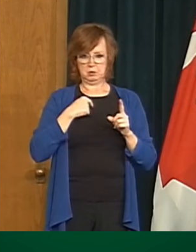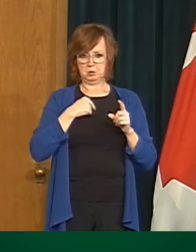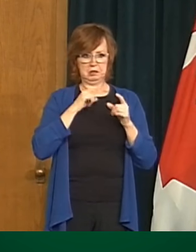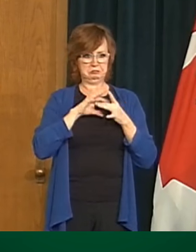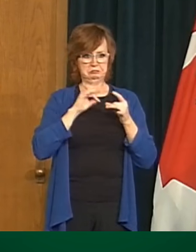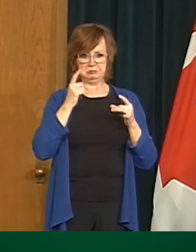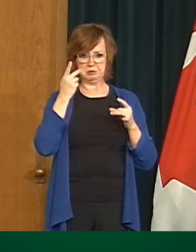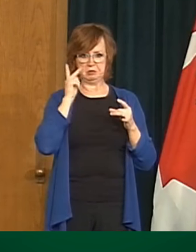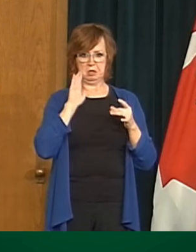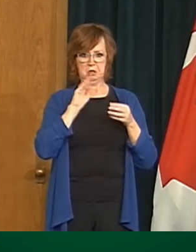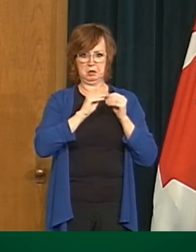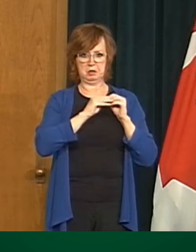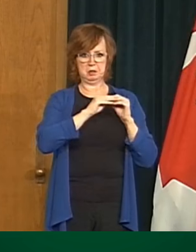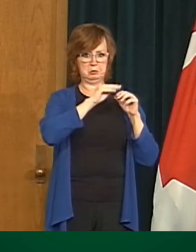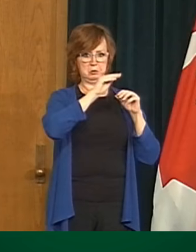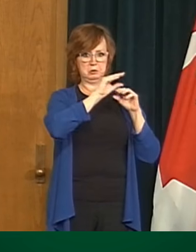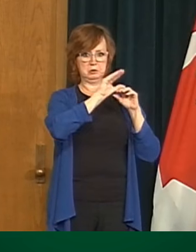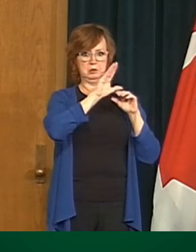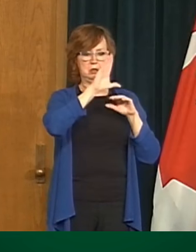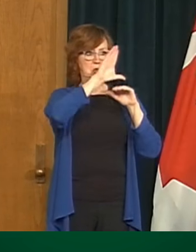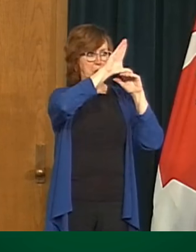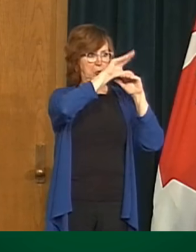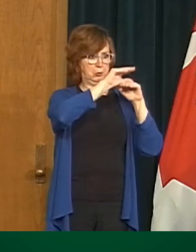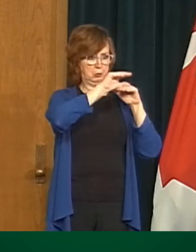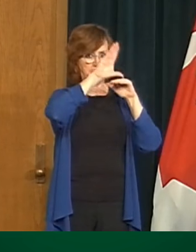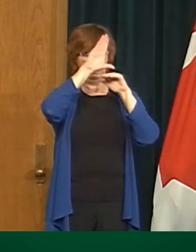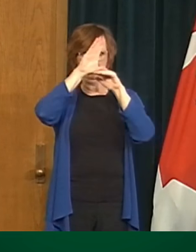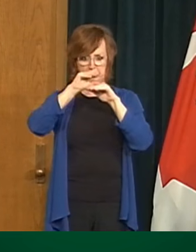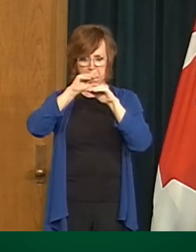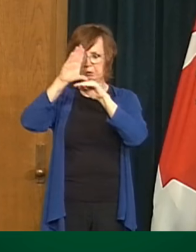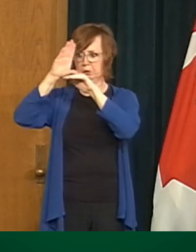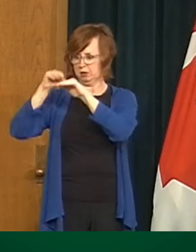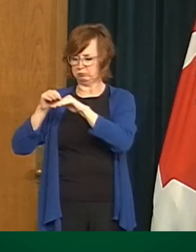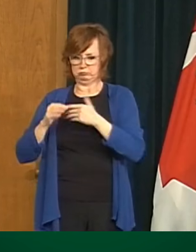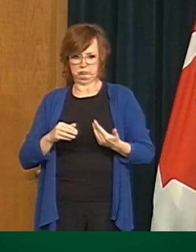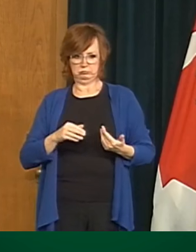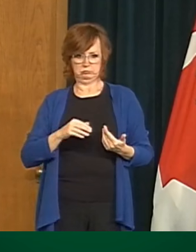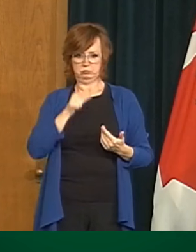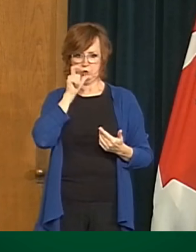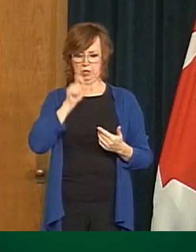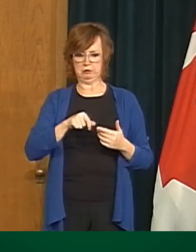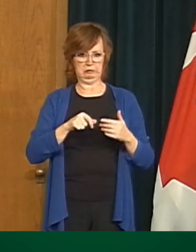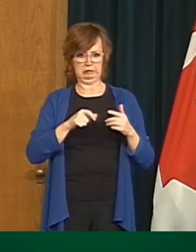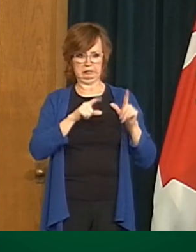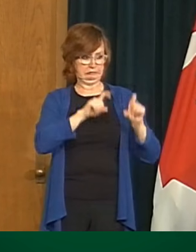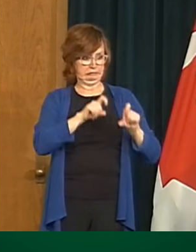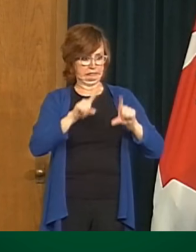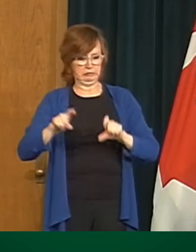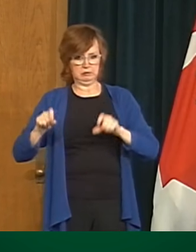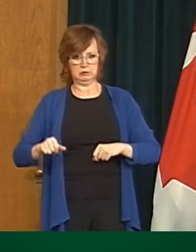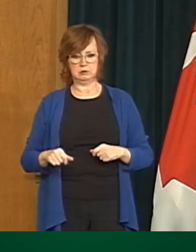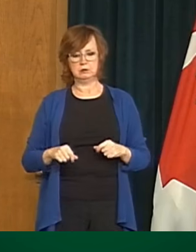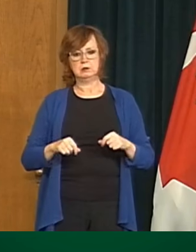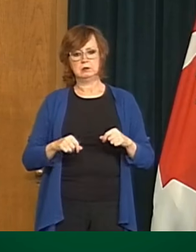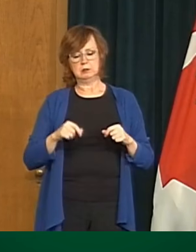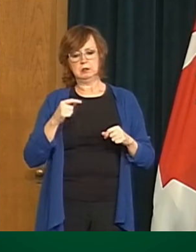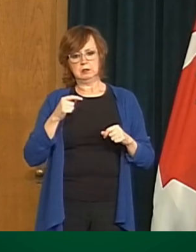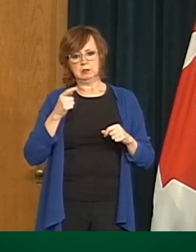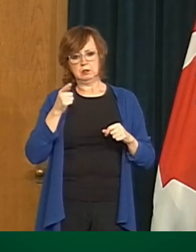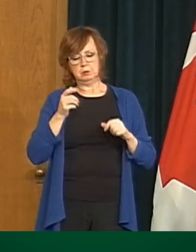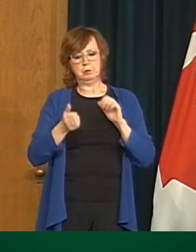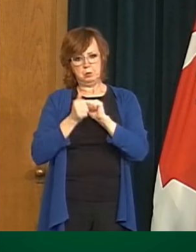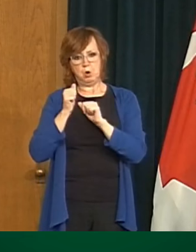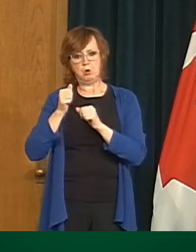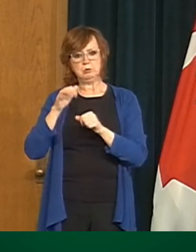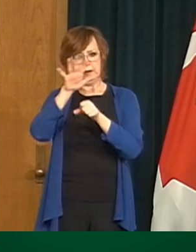province. We do have a few outbreaks, of which I'll speak to in a moment, but by and large, across much of the province, as Dr. Shahab had